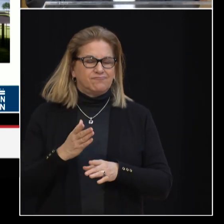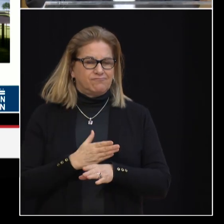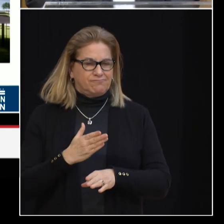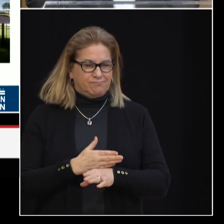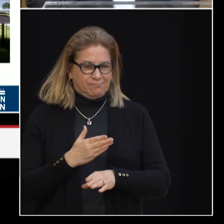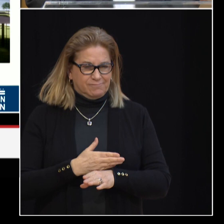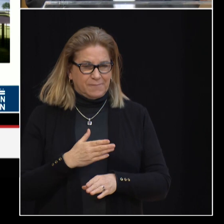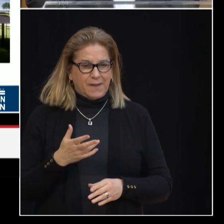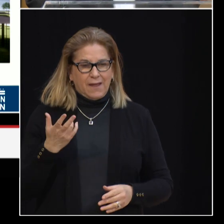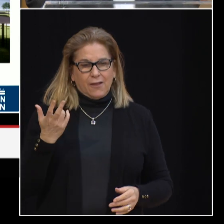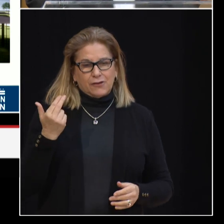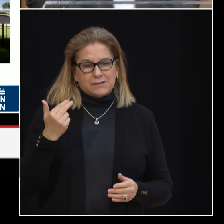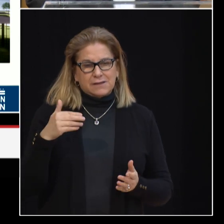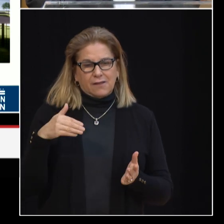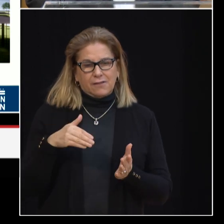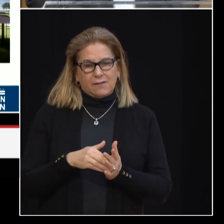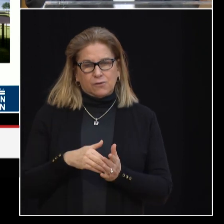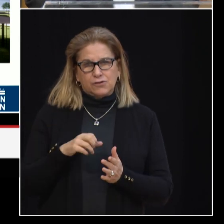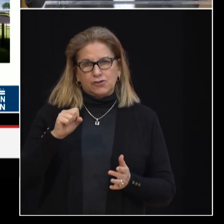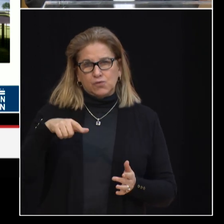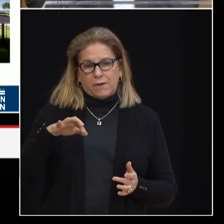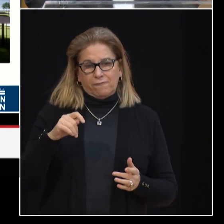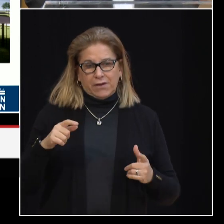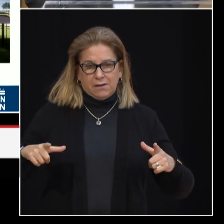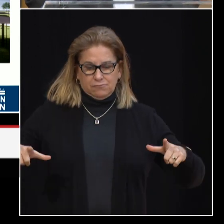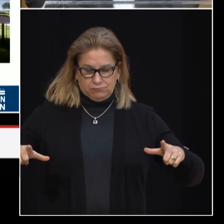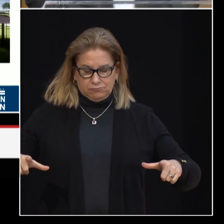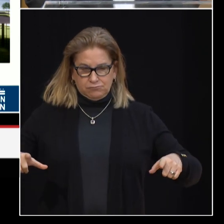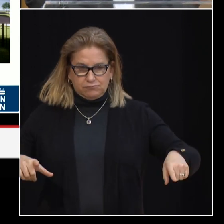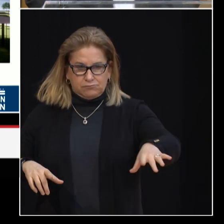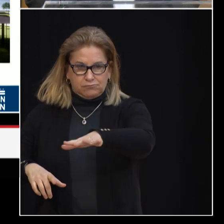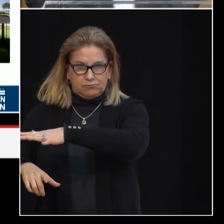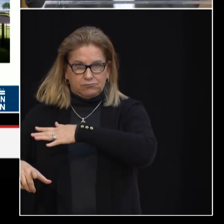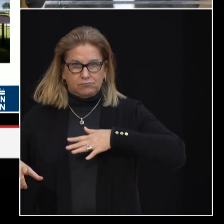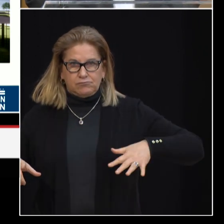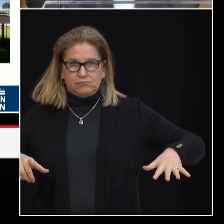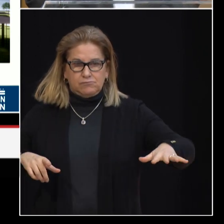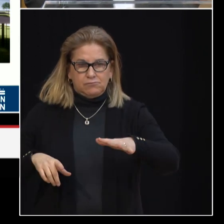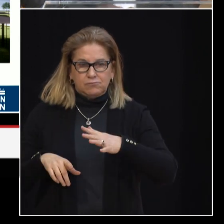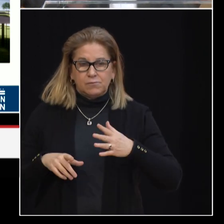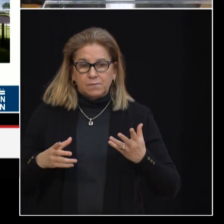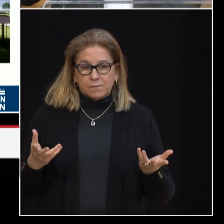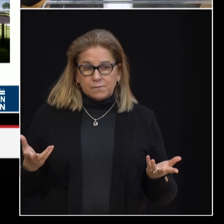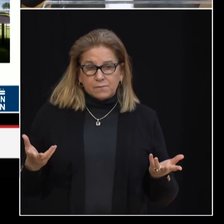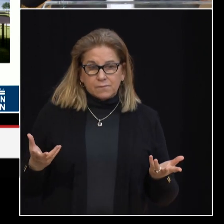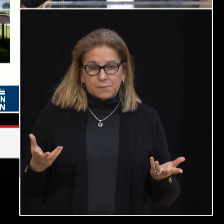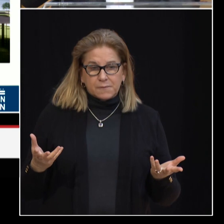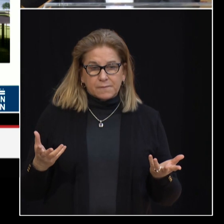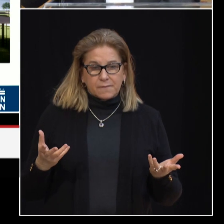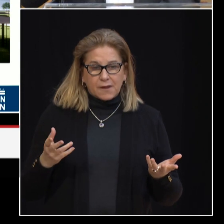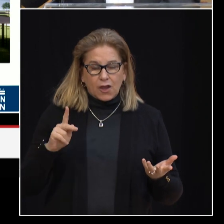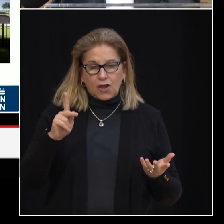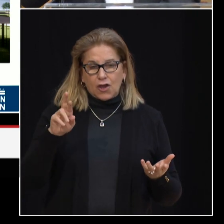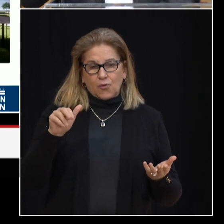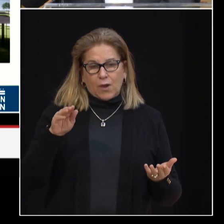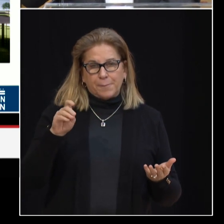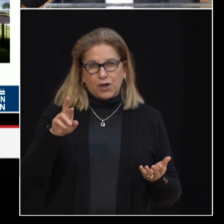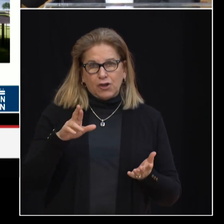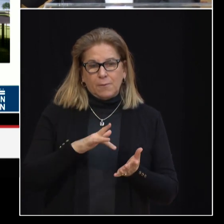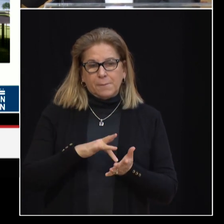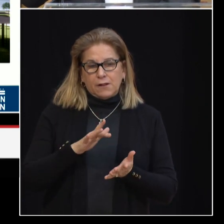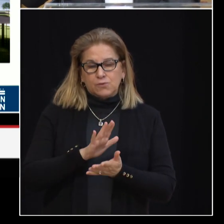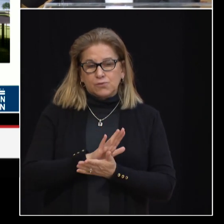square foot facility located on the grounds of the existing Kramer Middle School parking lot. This development will support